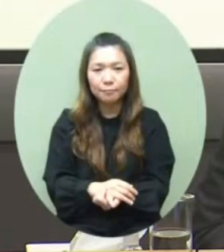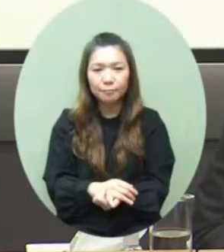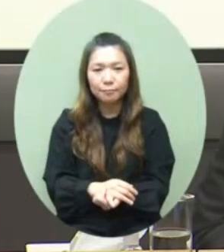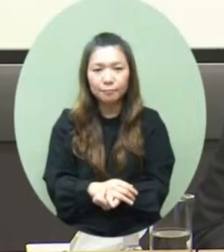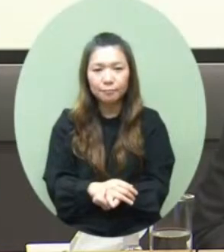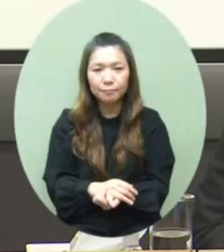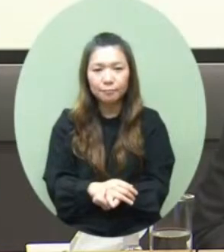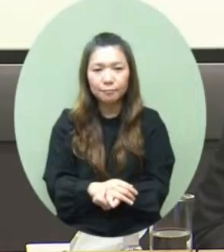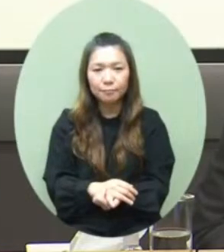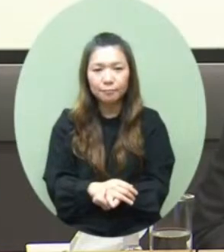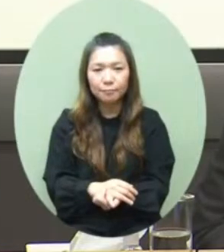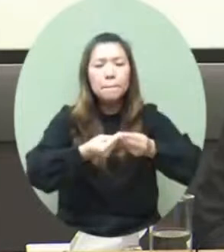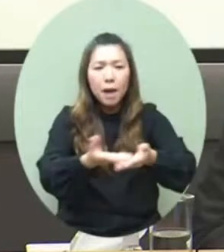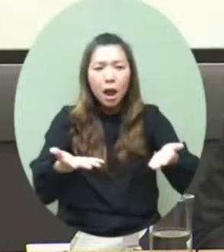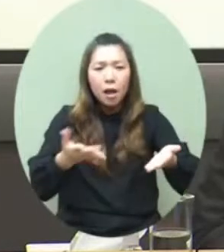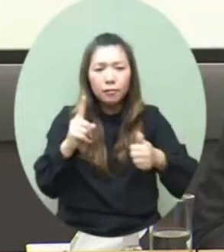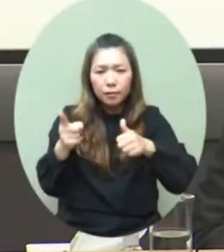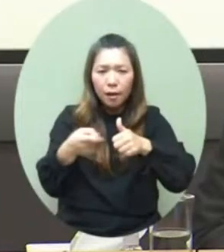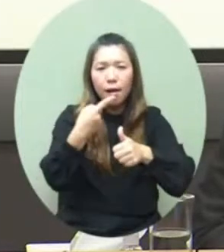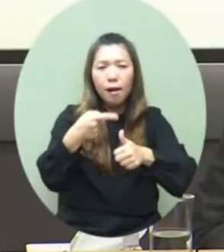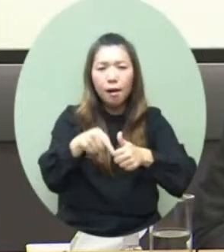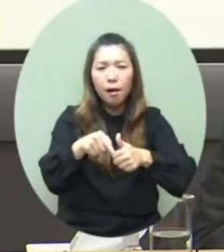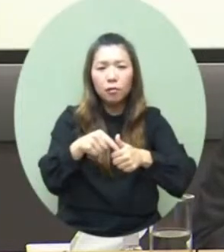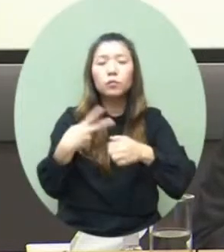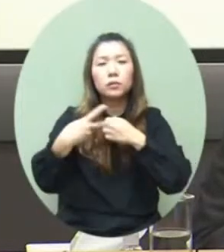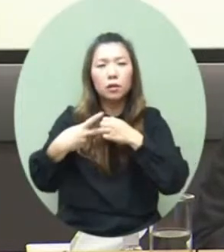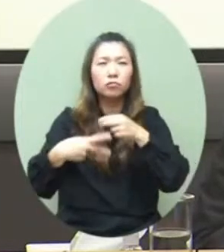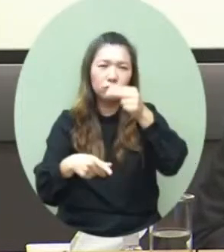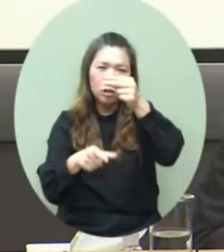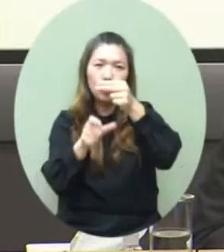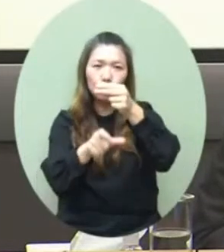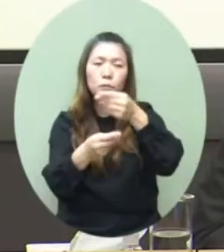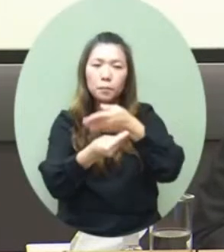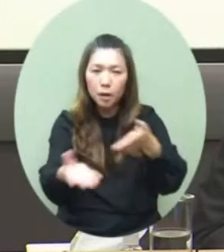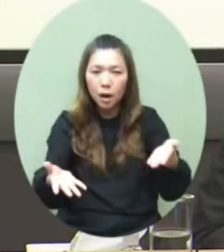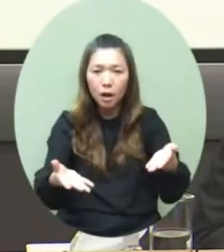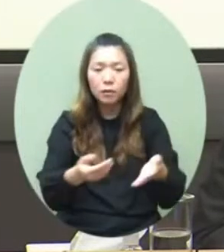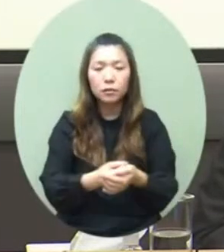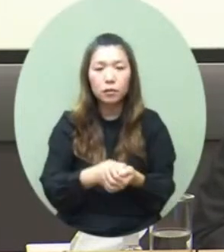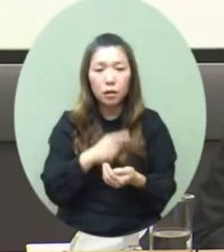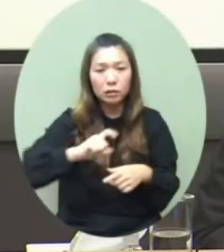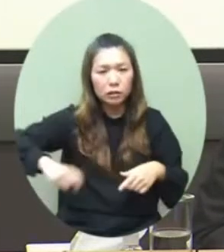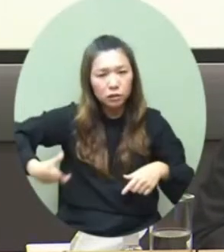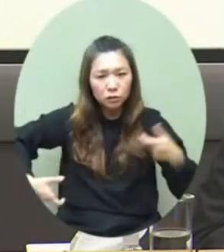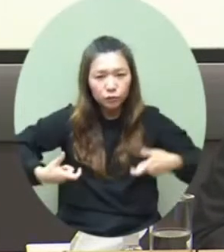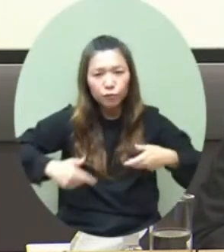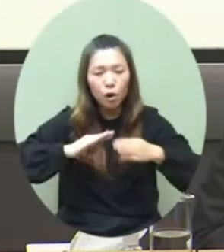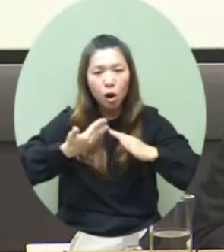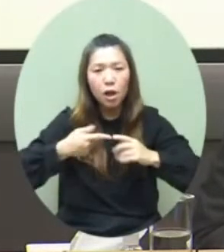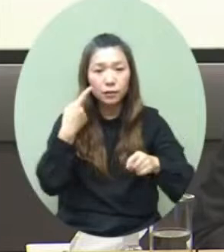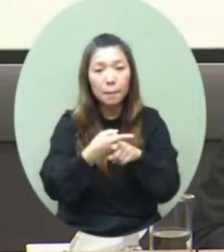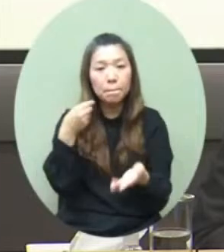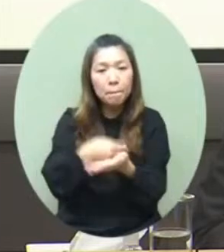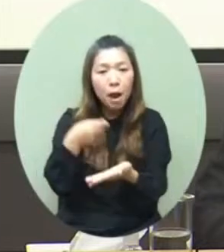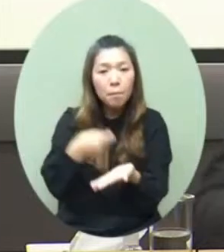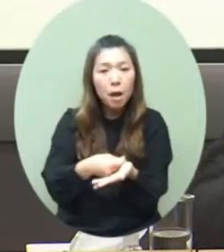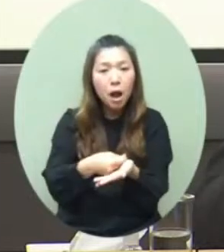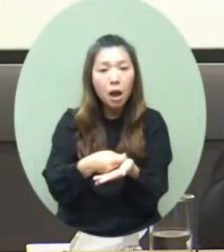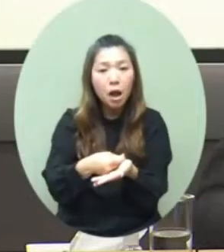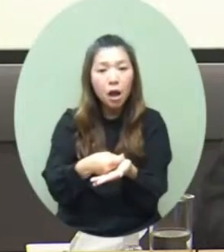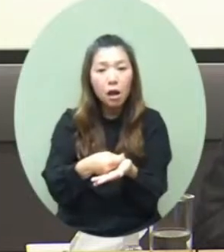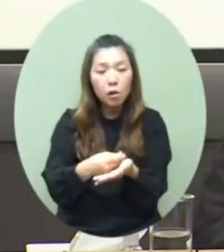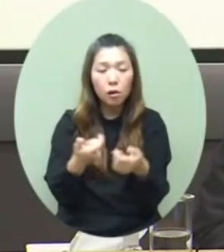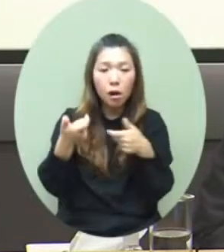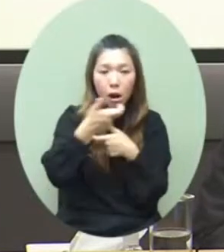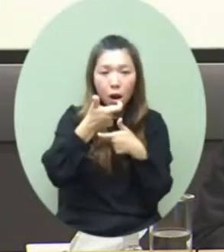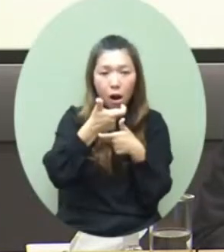from different districts. Phase one consumption voucher has just been